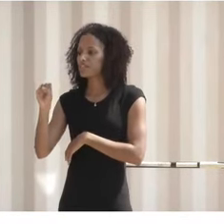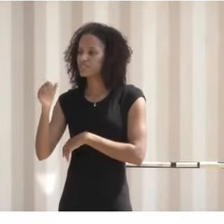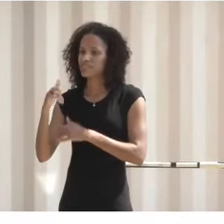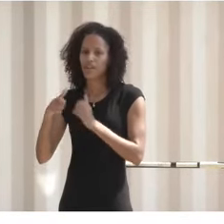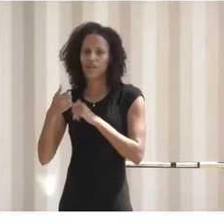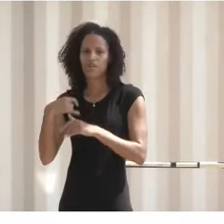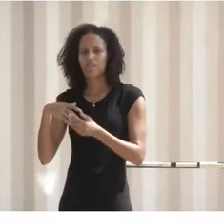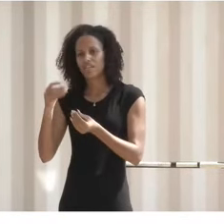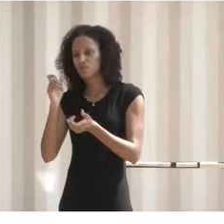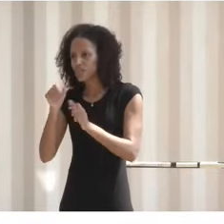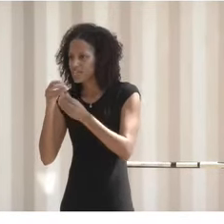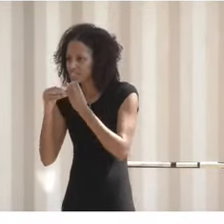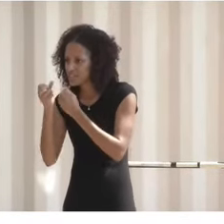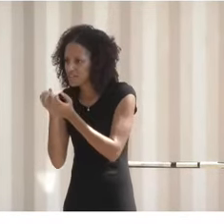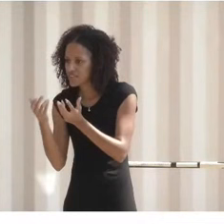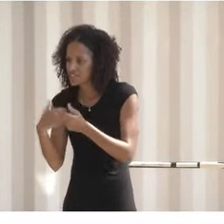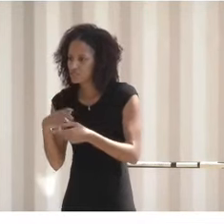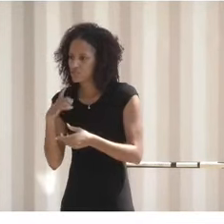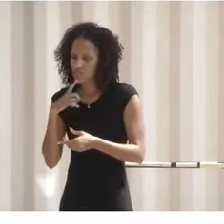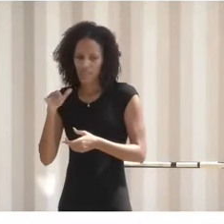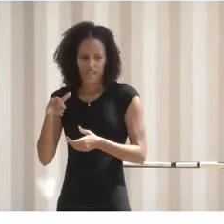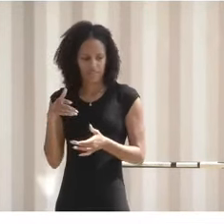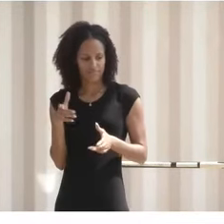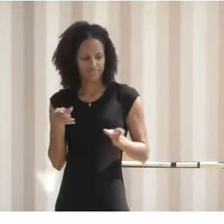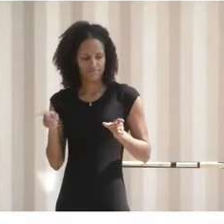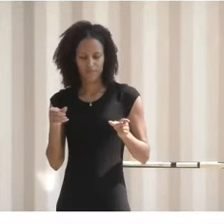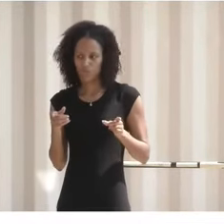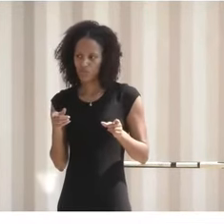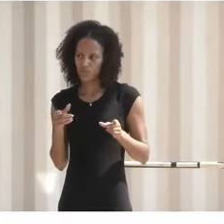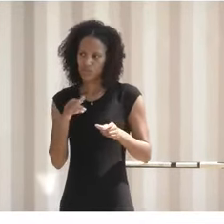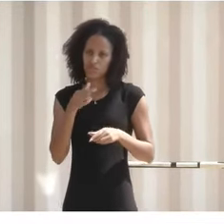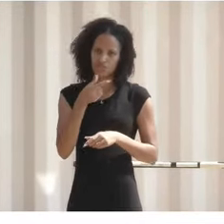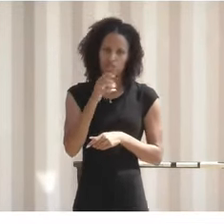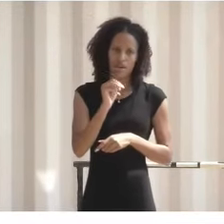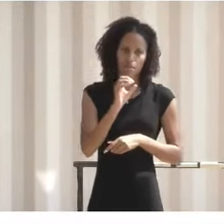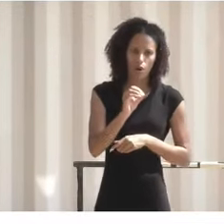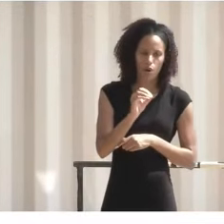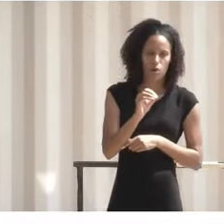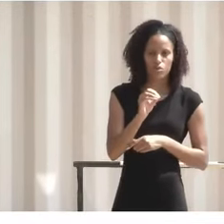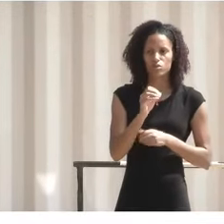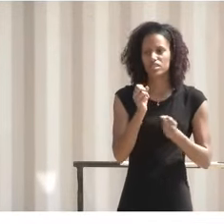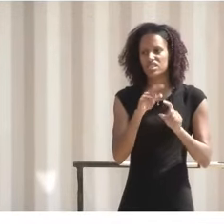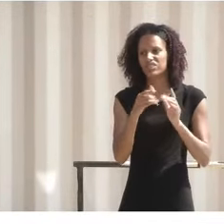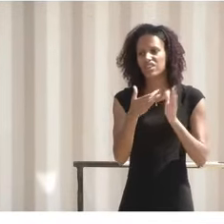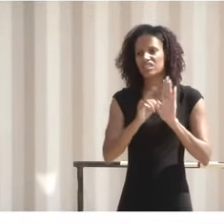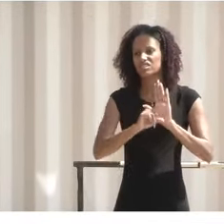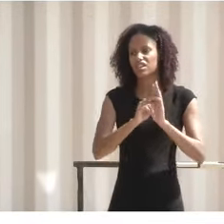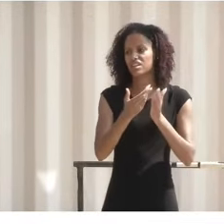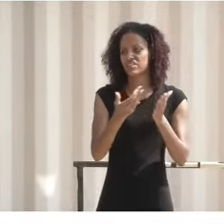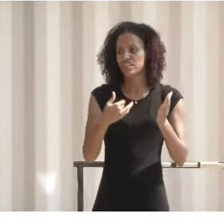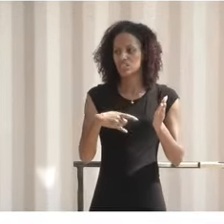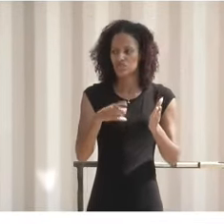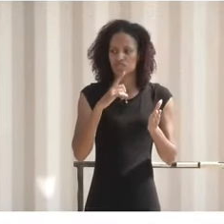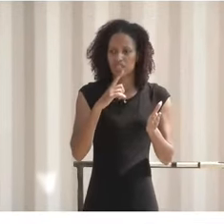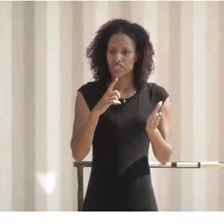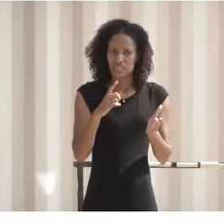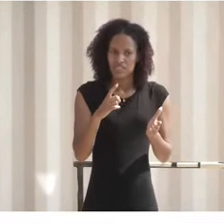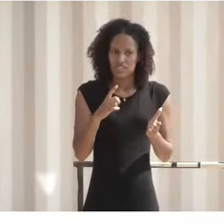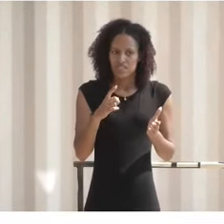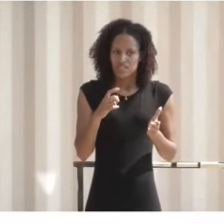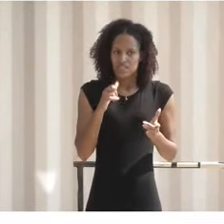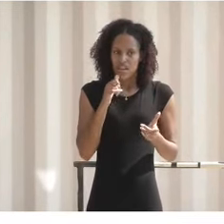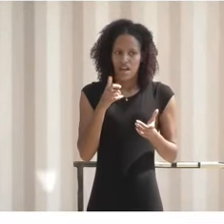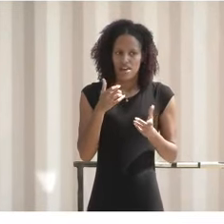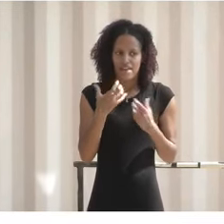happen? Because ultimately, the industrial agriculture loaded with GMOs and pesticides is poisoning, making people not